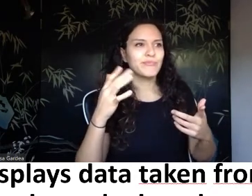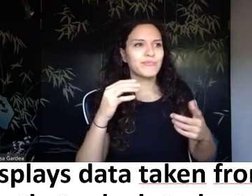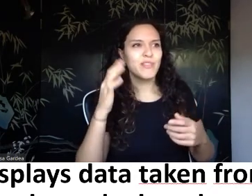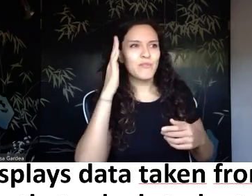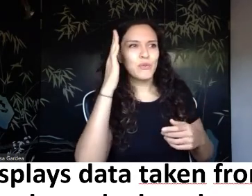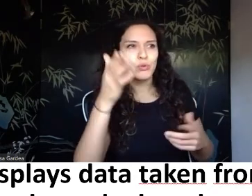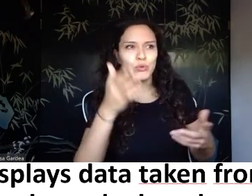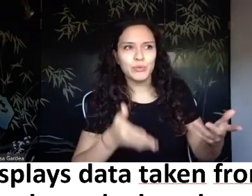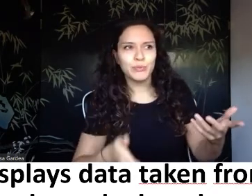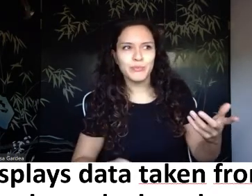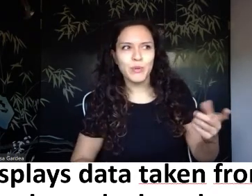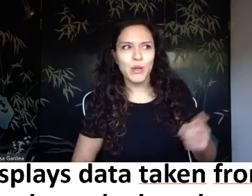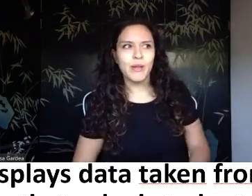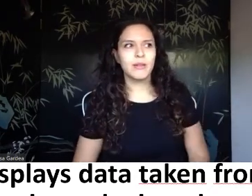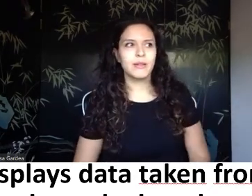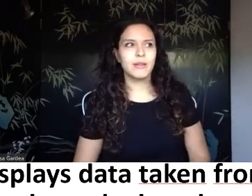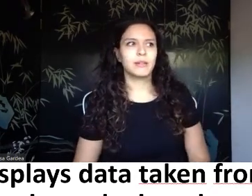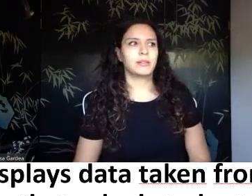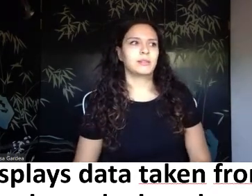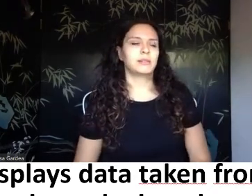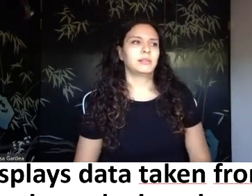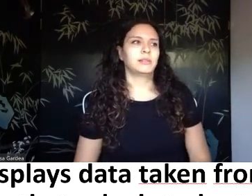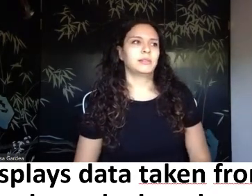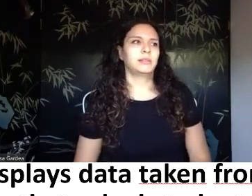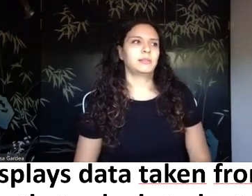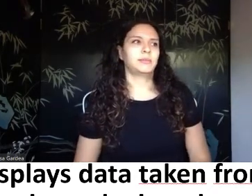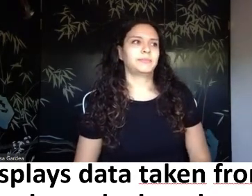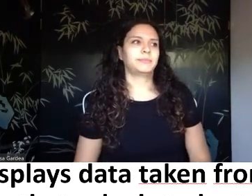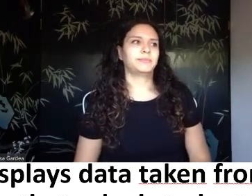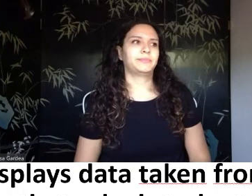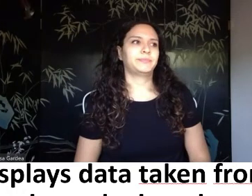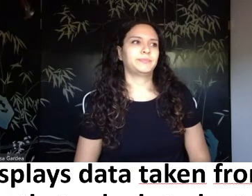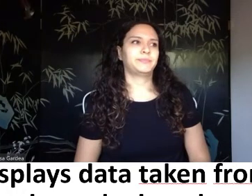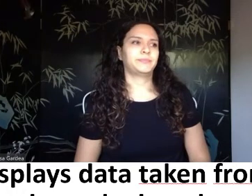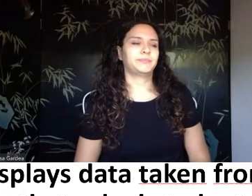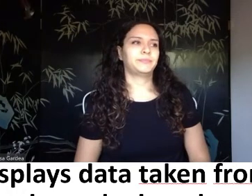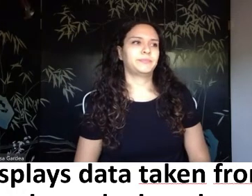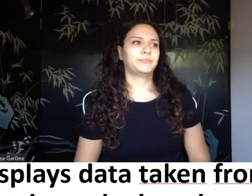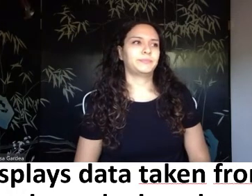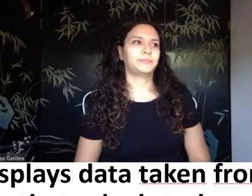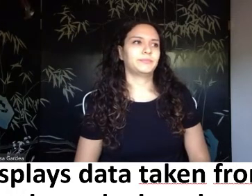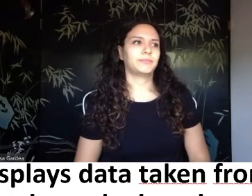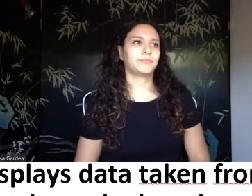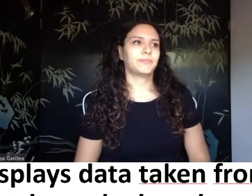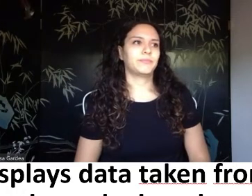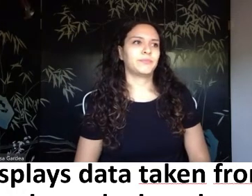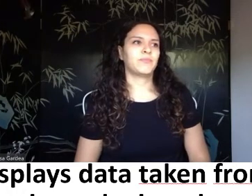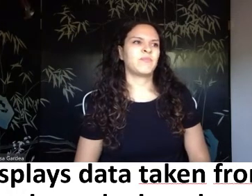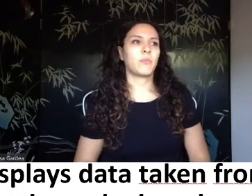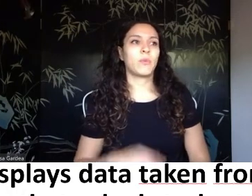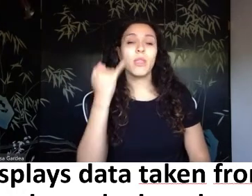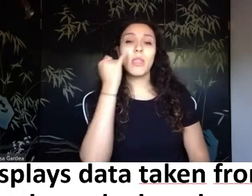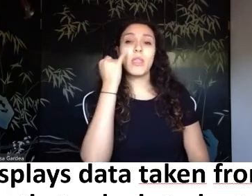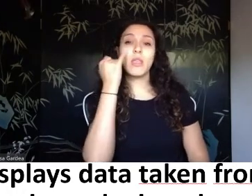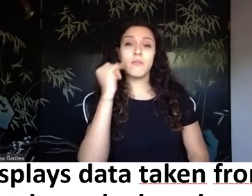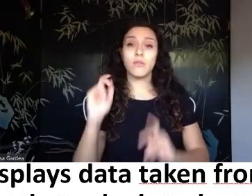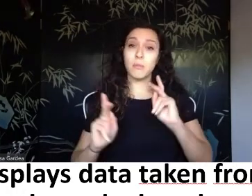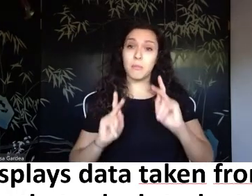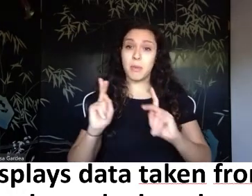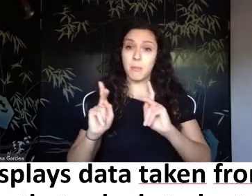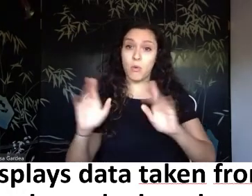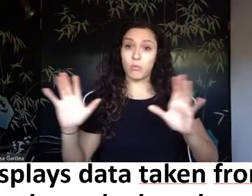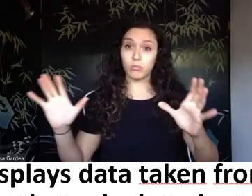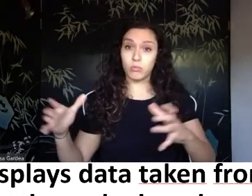future. What if I want you to use this information to help us determine a population that is